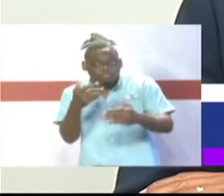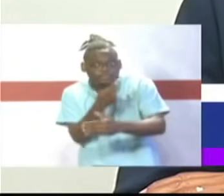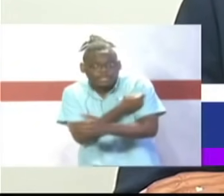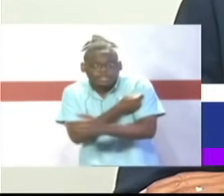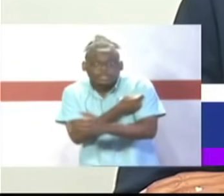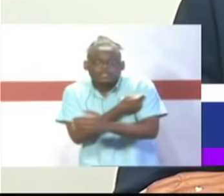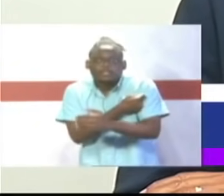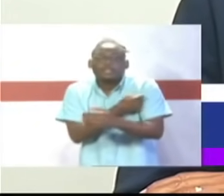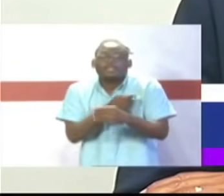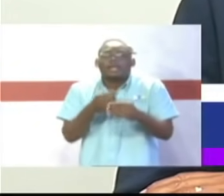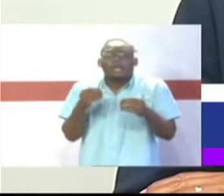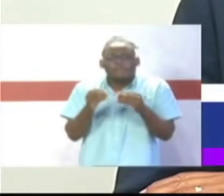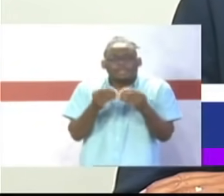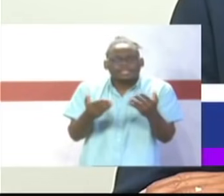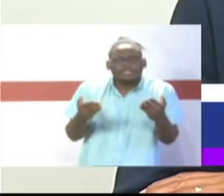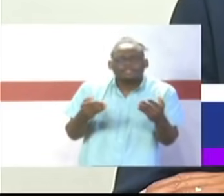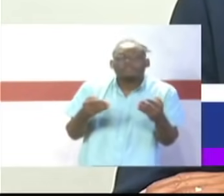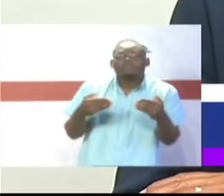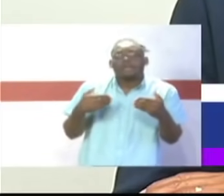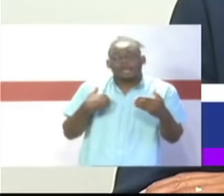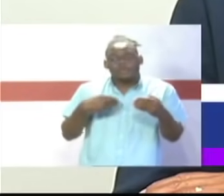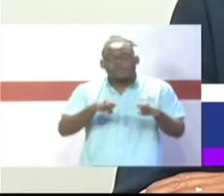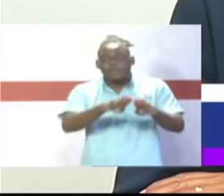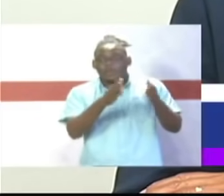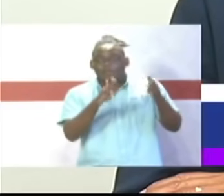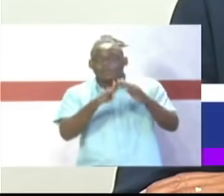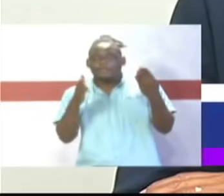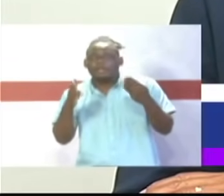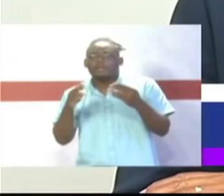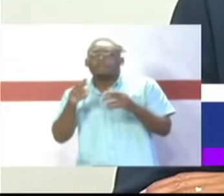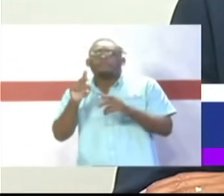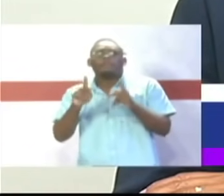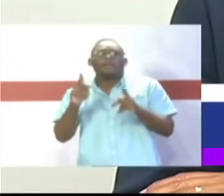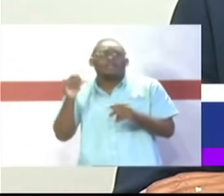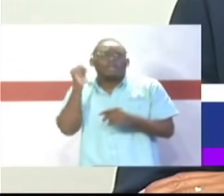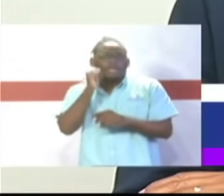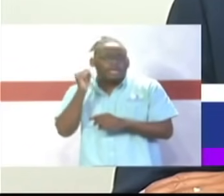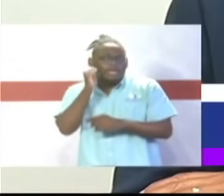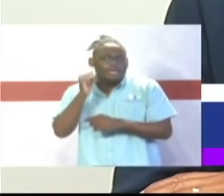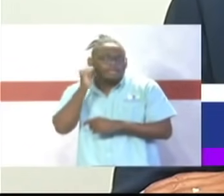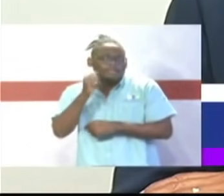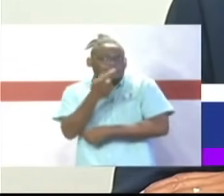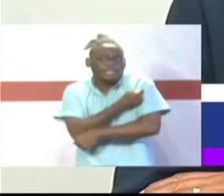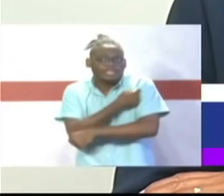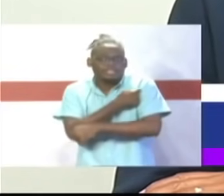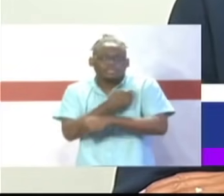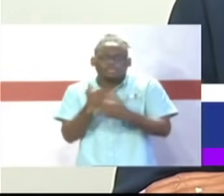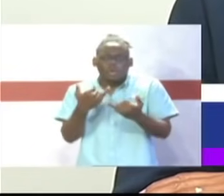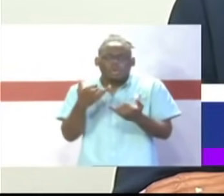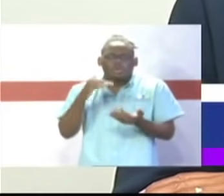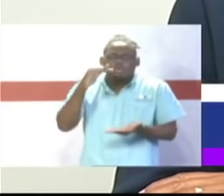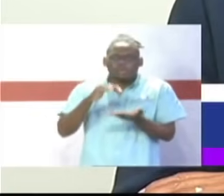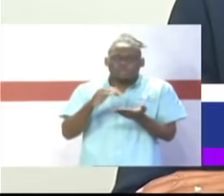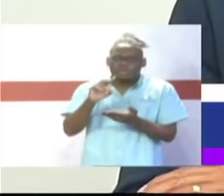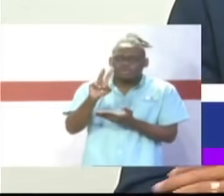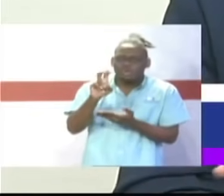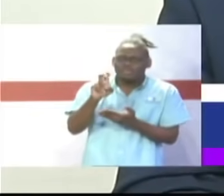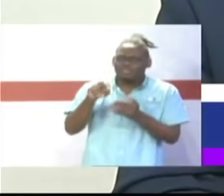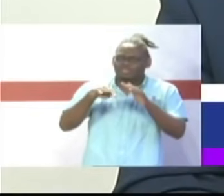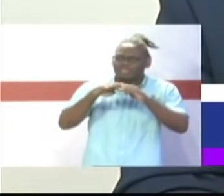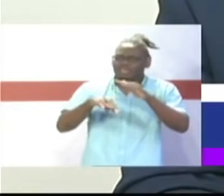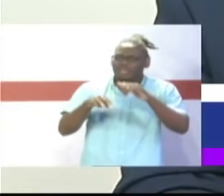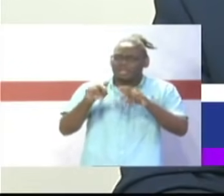day, which is not a good place to be. We are now crawling in our vaccination